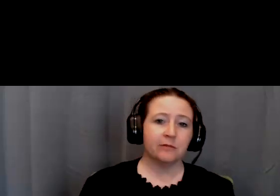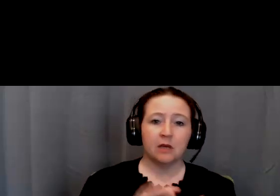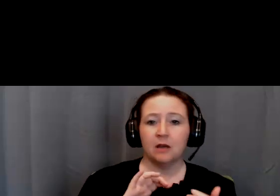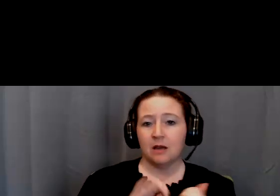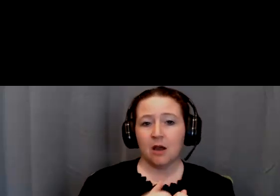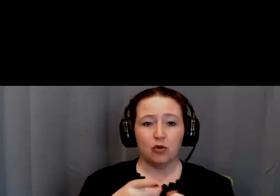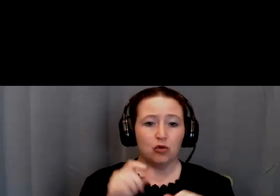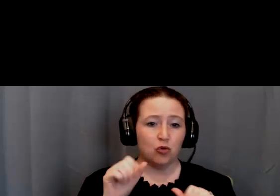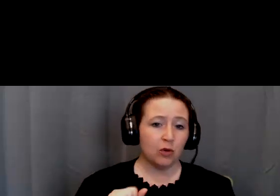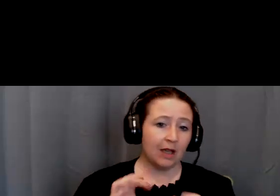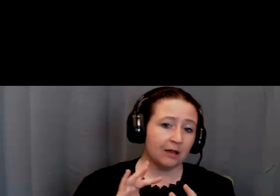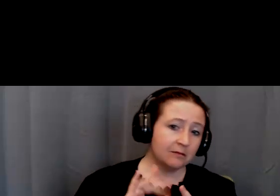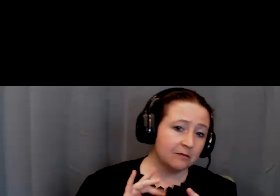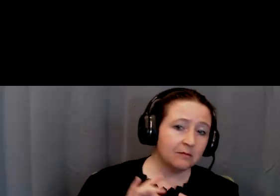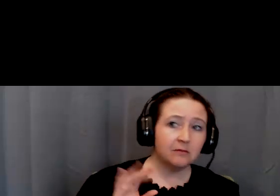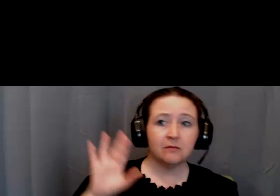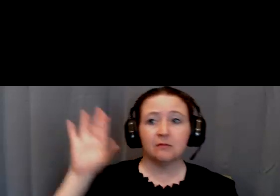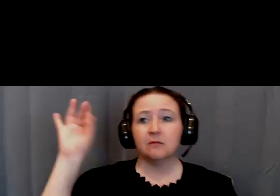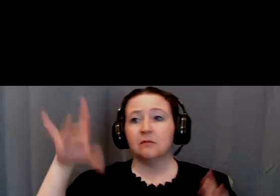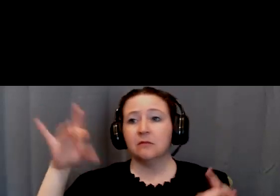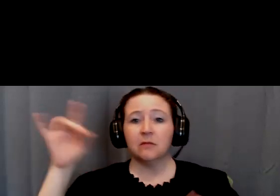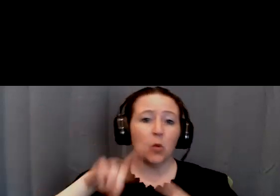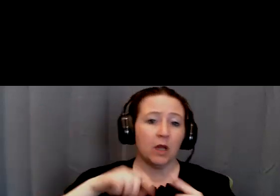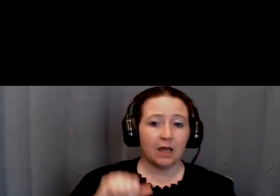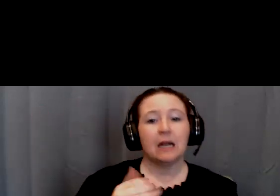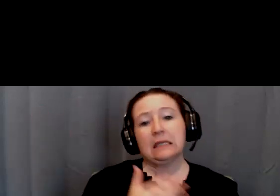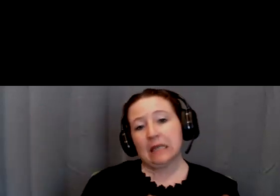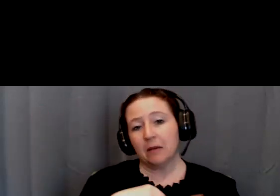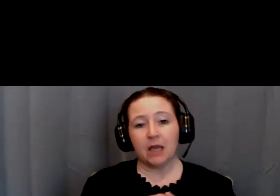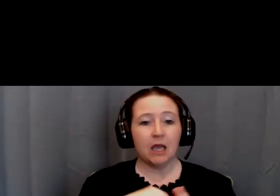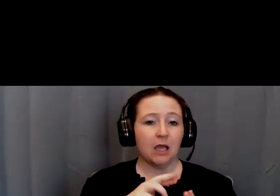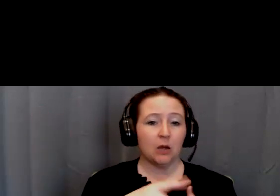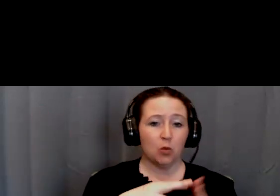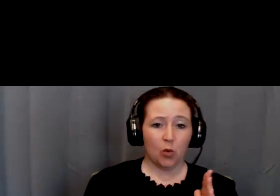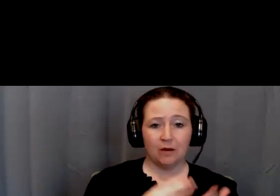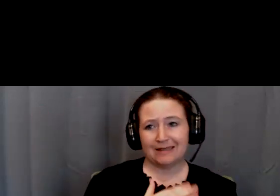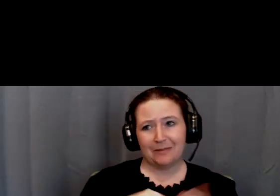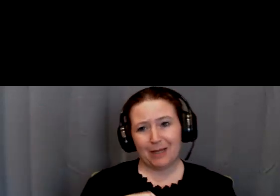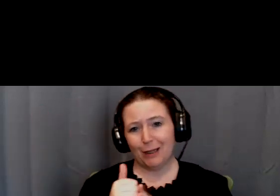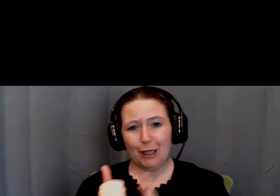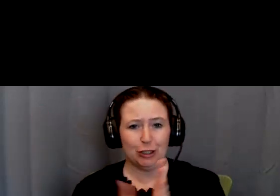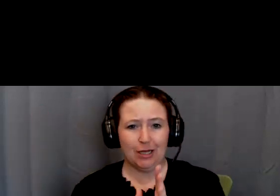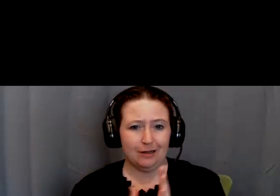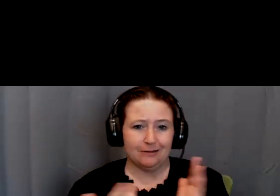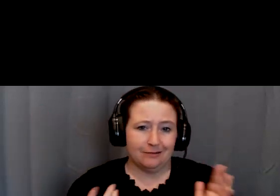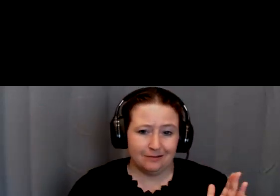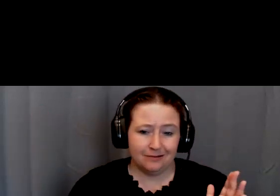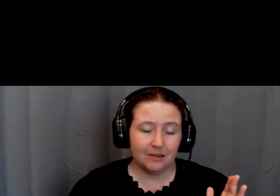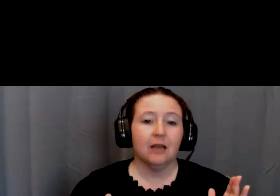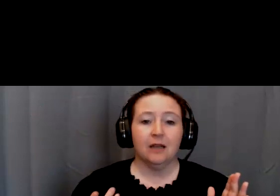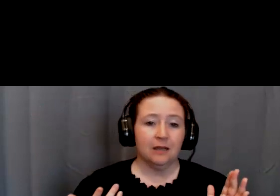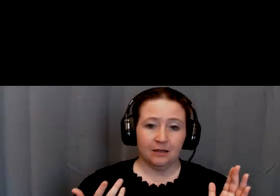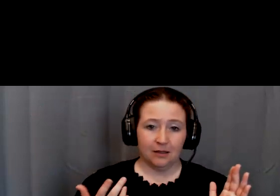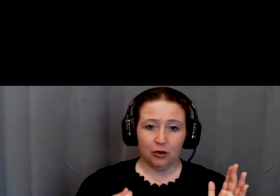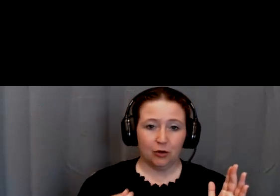speak and when you can speak. Some of these are in the Robert's Rules. Some of them are just in the agenda that you're going to get at the assembly, right? You're not going to